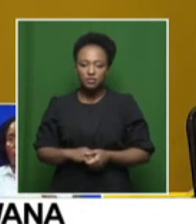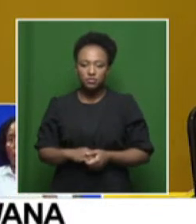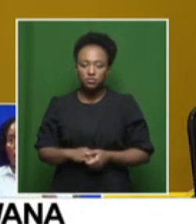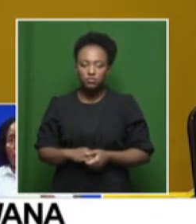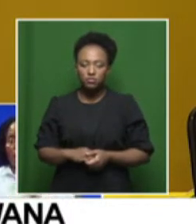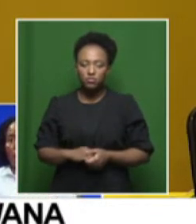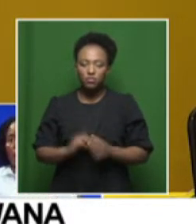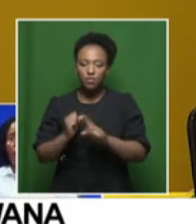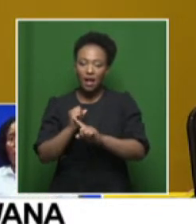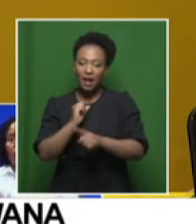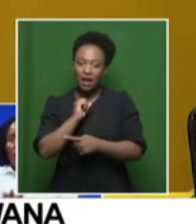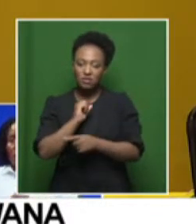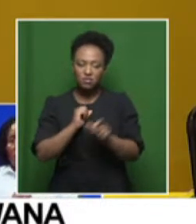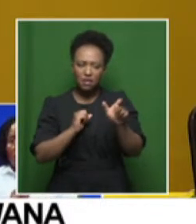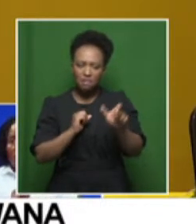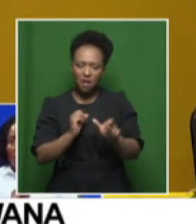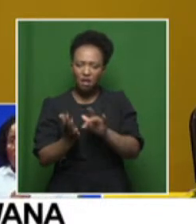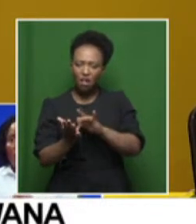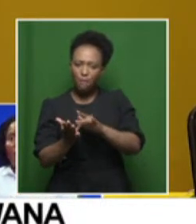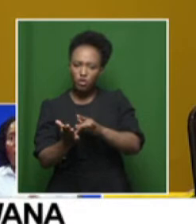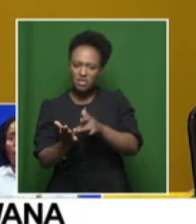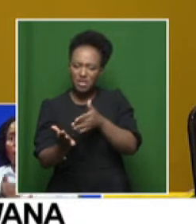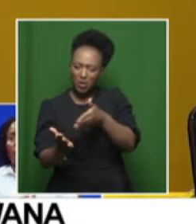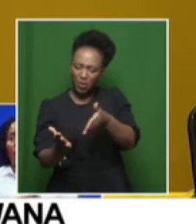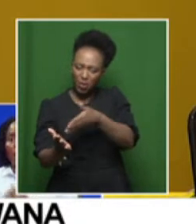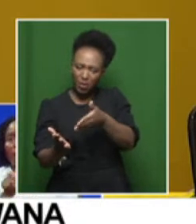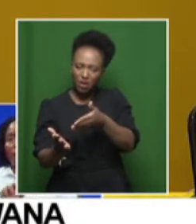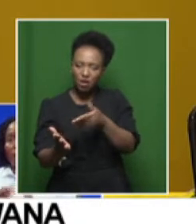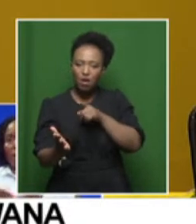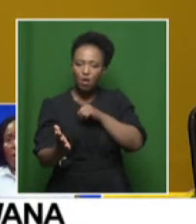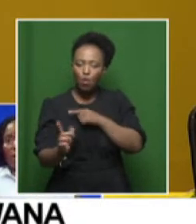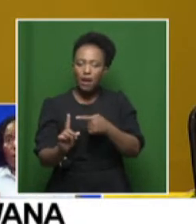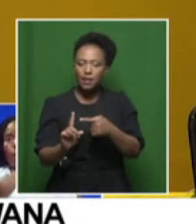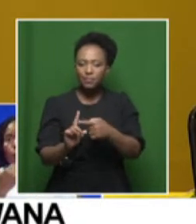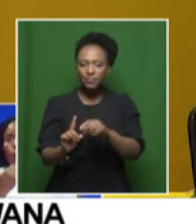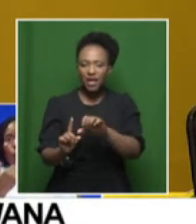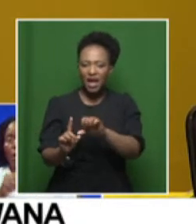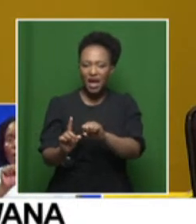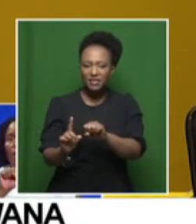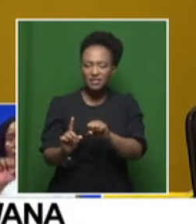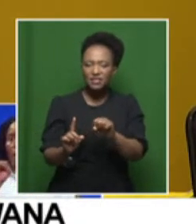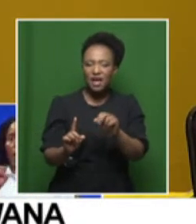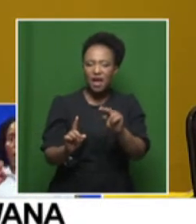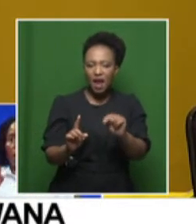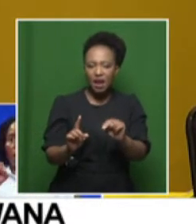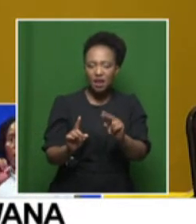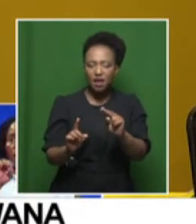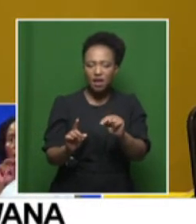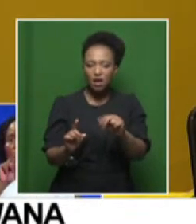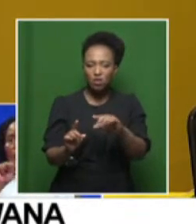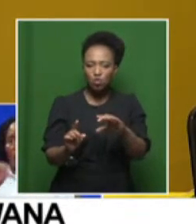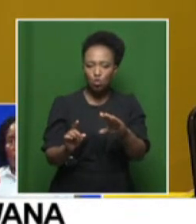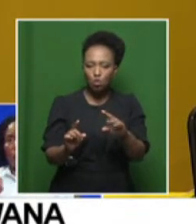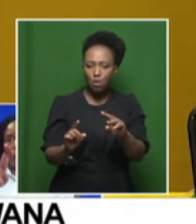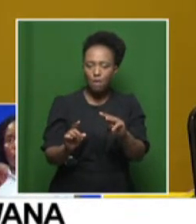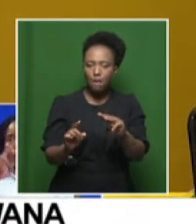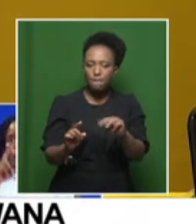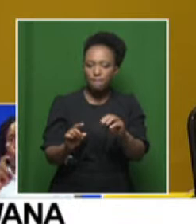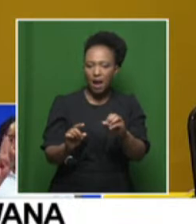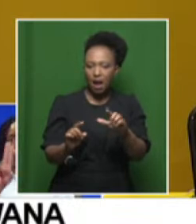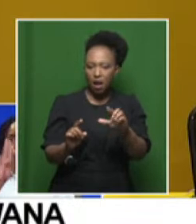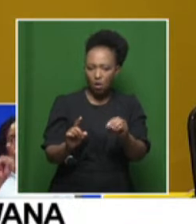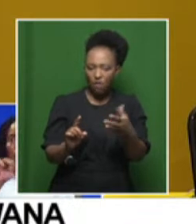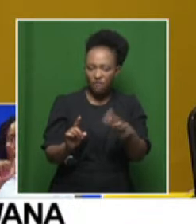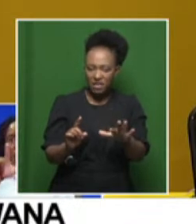the vacancy which occurred owing to the passing away of Mr. S. M. N. Ngumalo has been filled by the